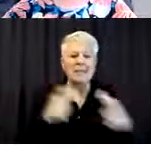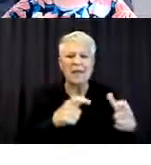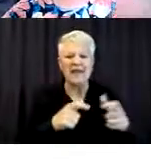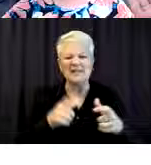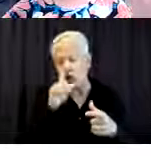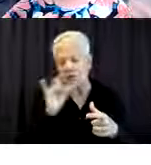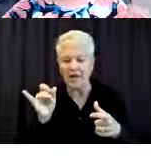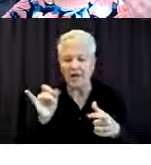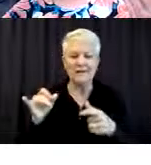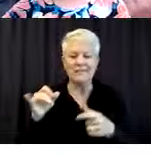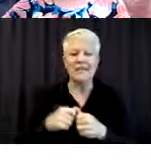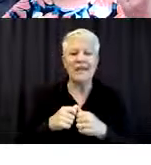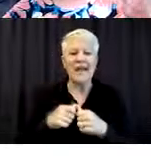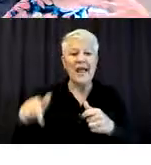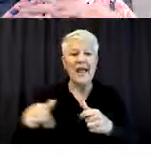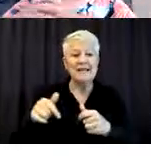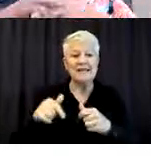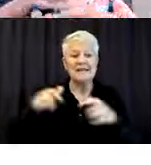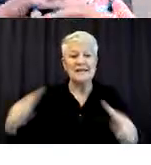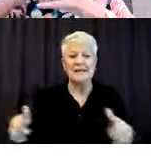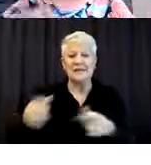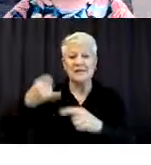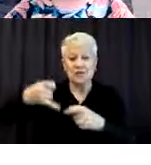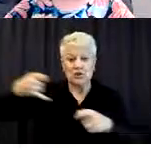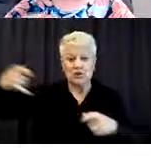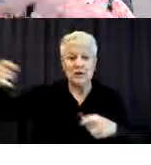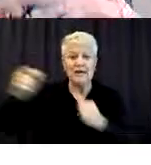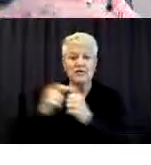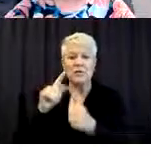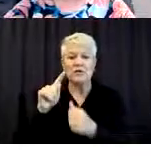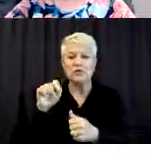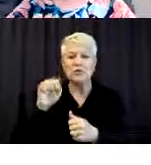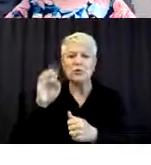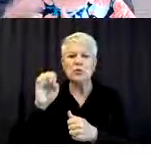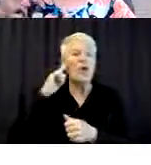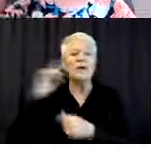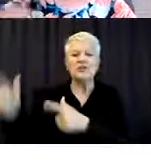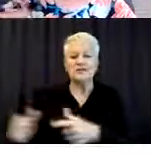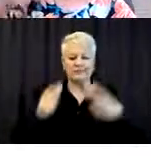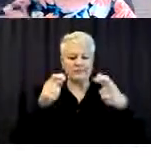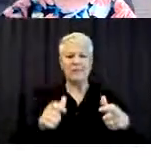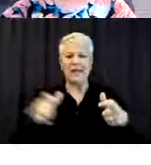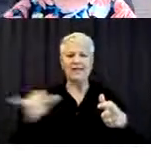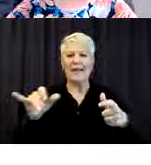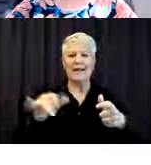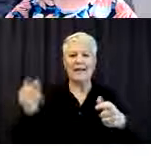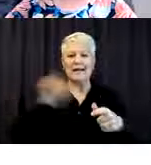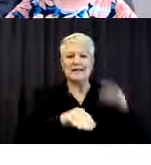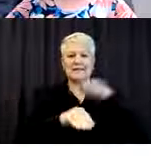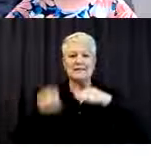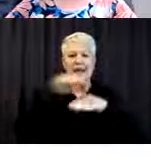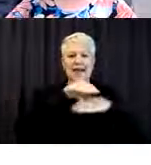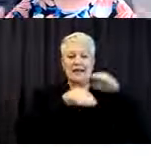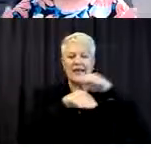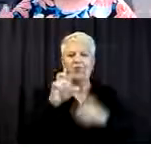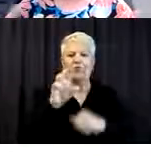like, and stringing them onto a tube, kind of a post, kind of like a stacking ring, but he is